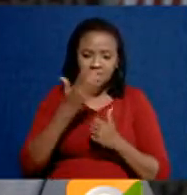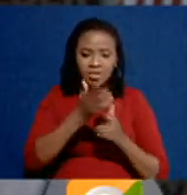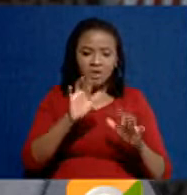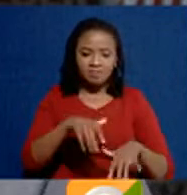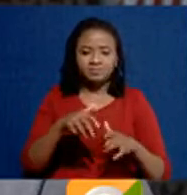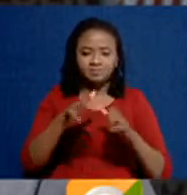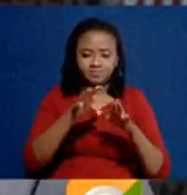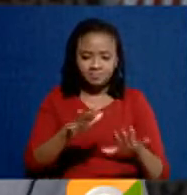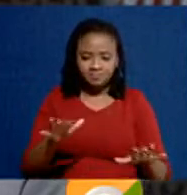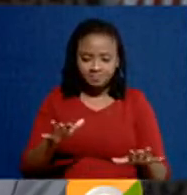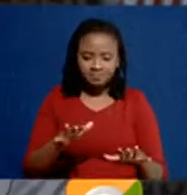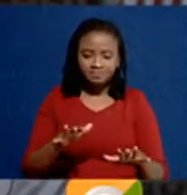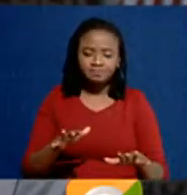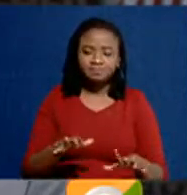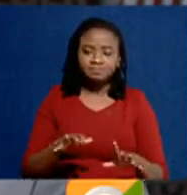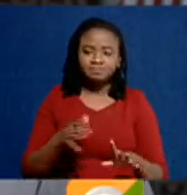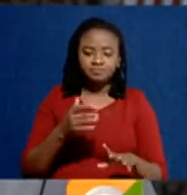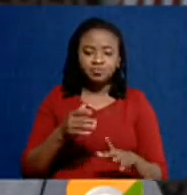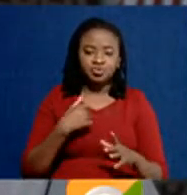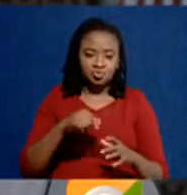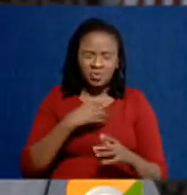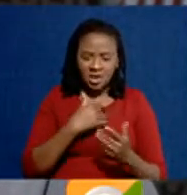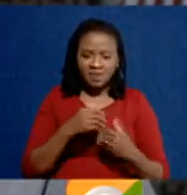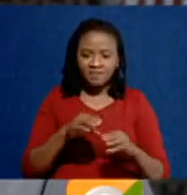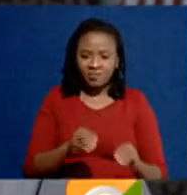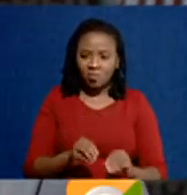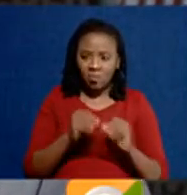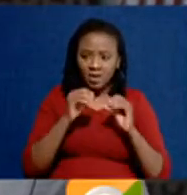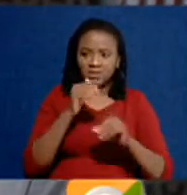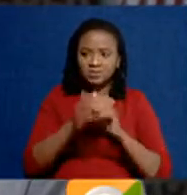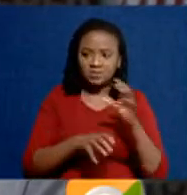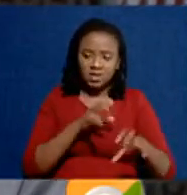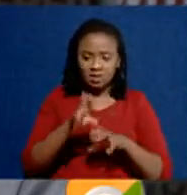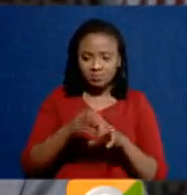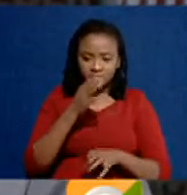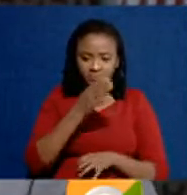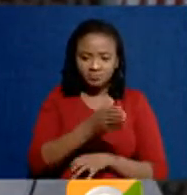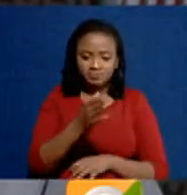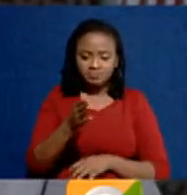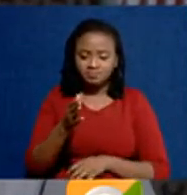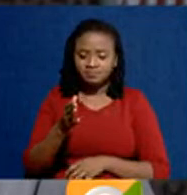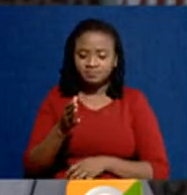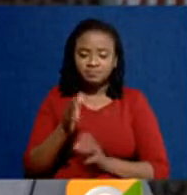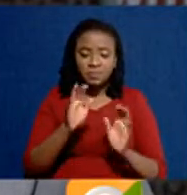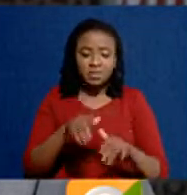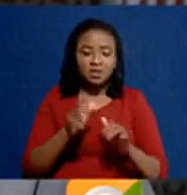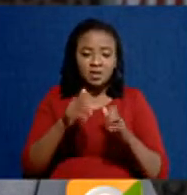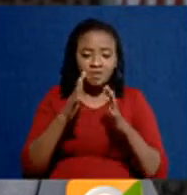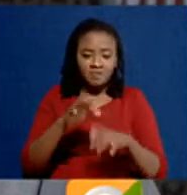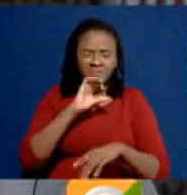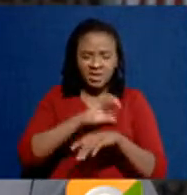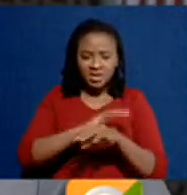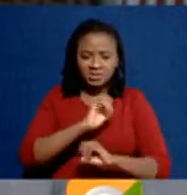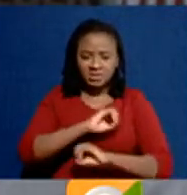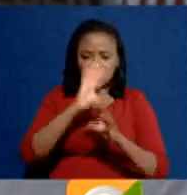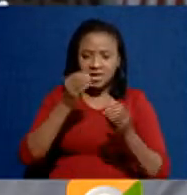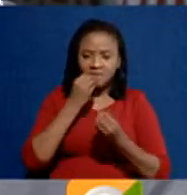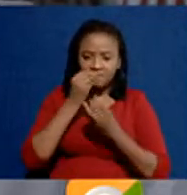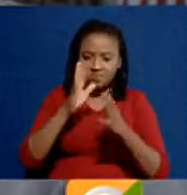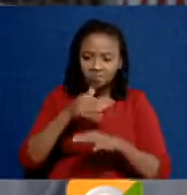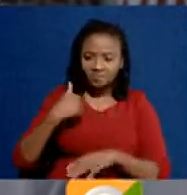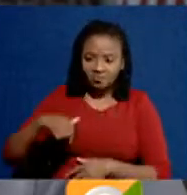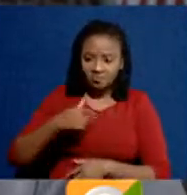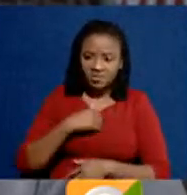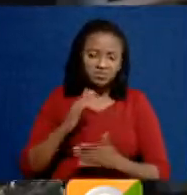As a result, we have very quality animals, as you can see here. Farmers are getting that information from us. It's only fair we